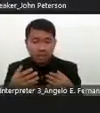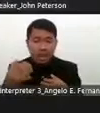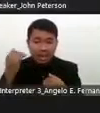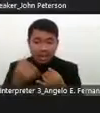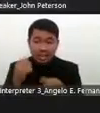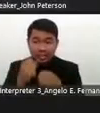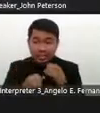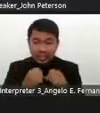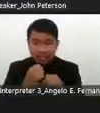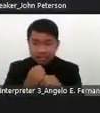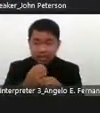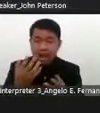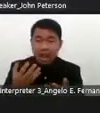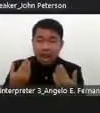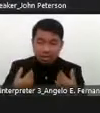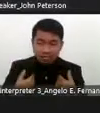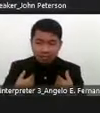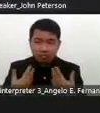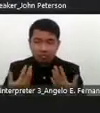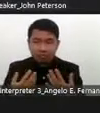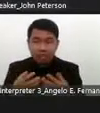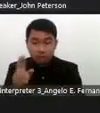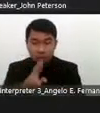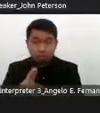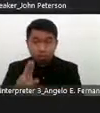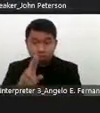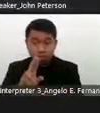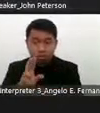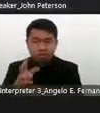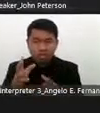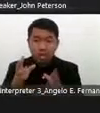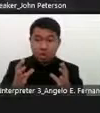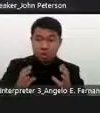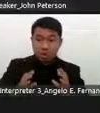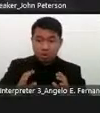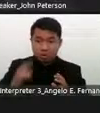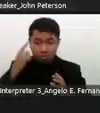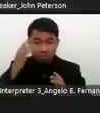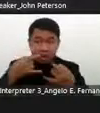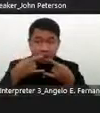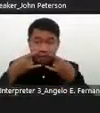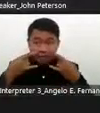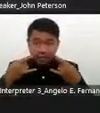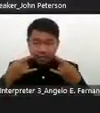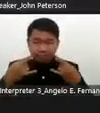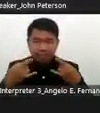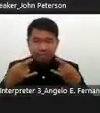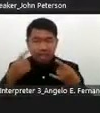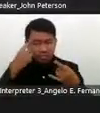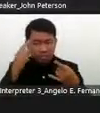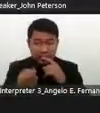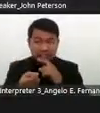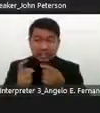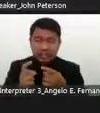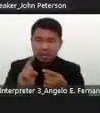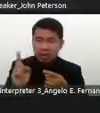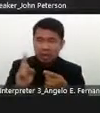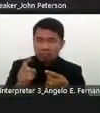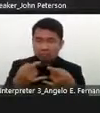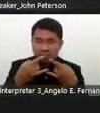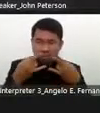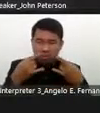of entrepreneurs used the said material for face masks as an alternative to disposable medical masks for